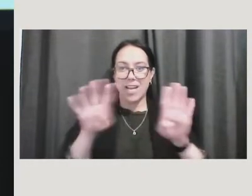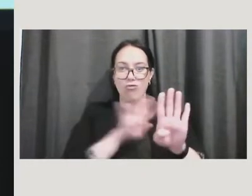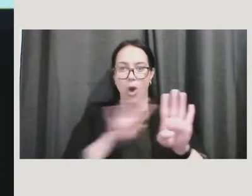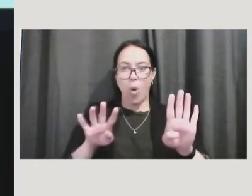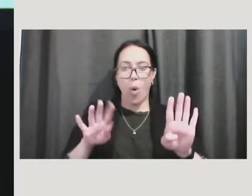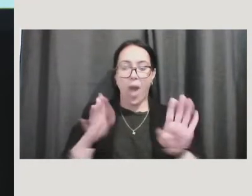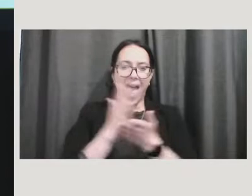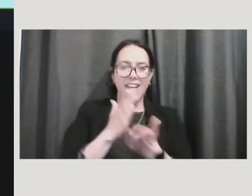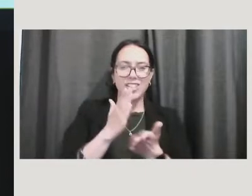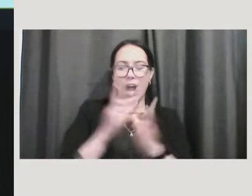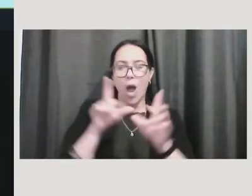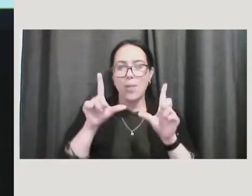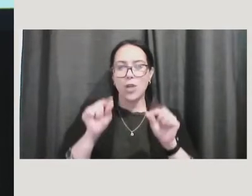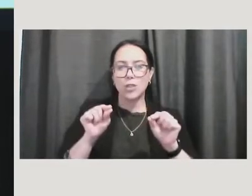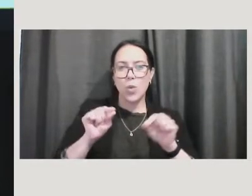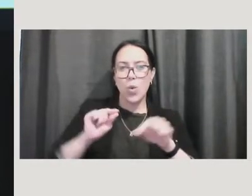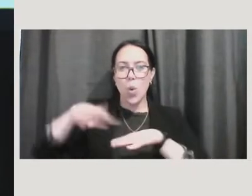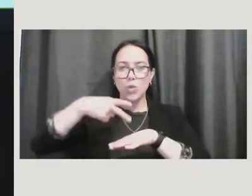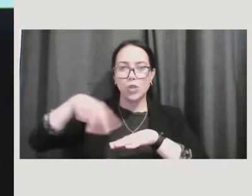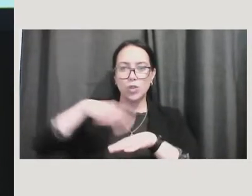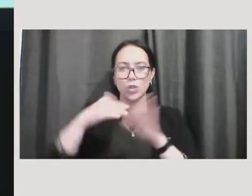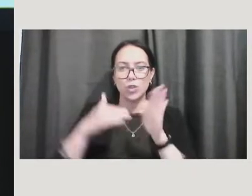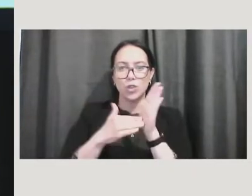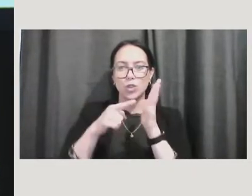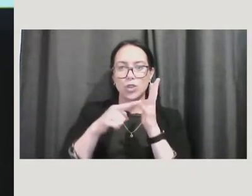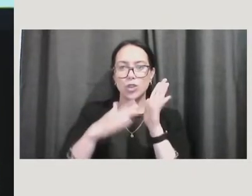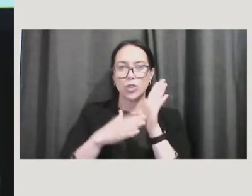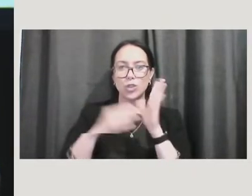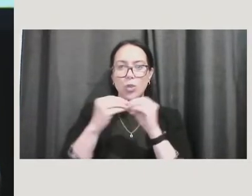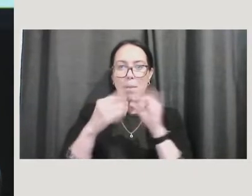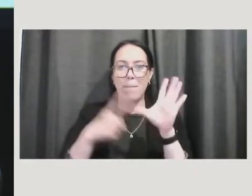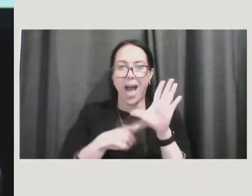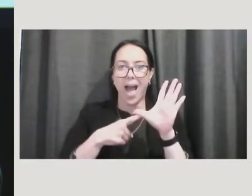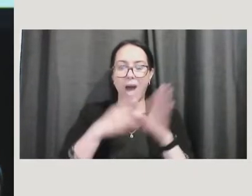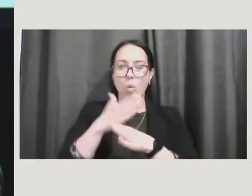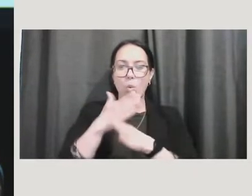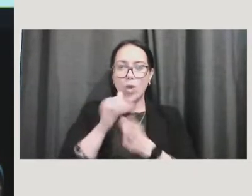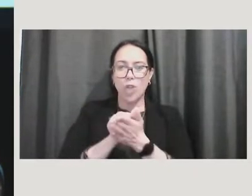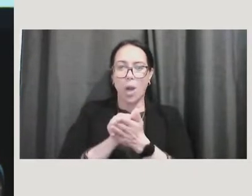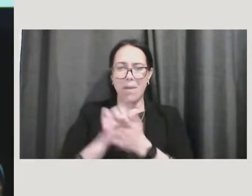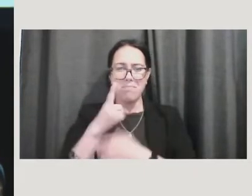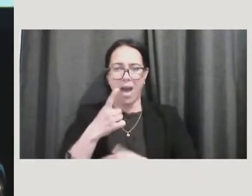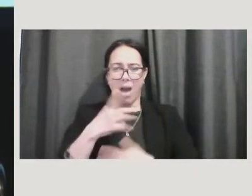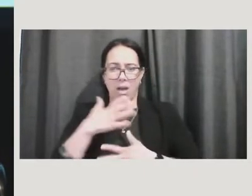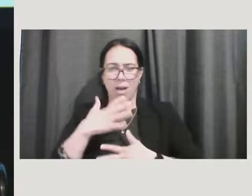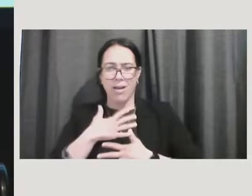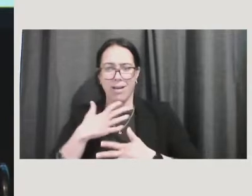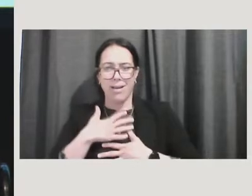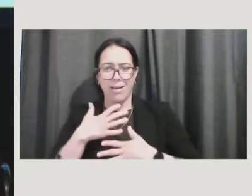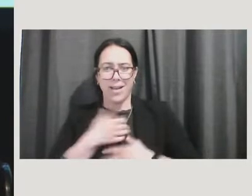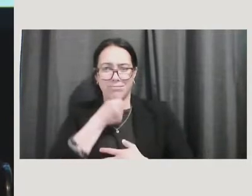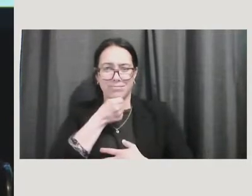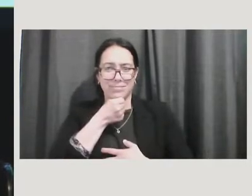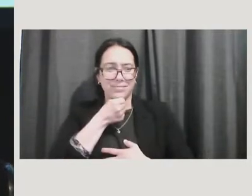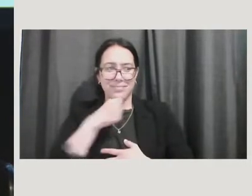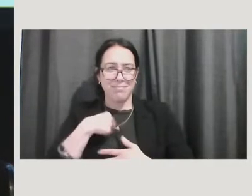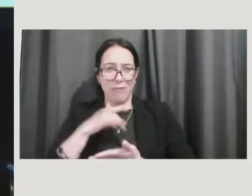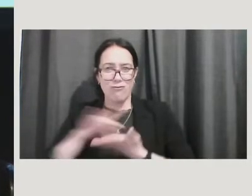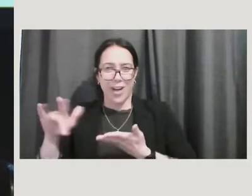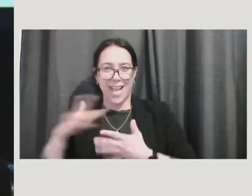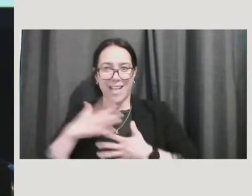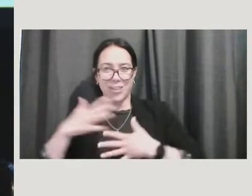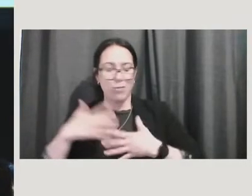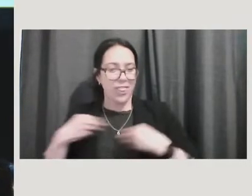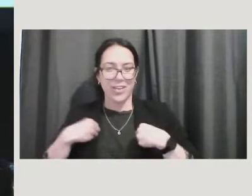Zumba little workshop for you guys I'm just running out of breath just standing here I'm telling you okay moving to